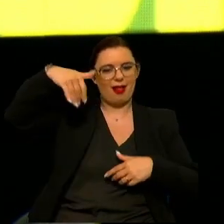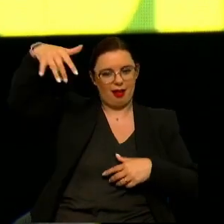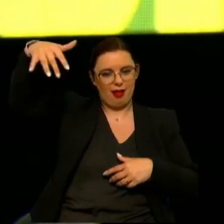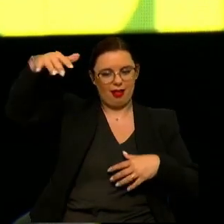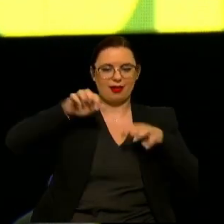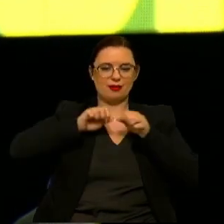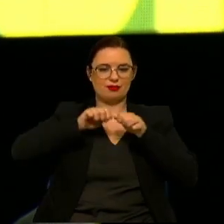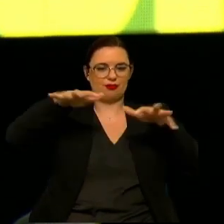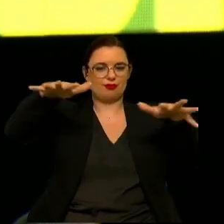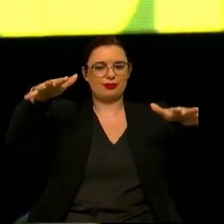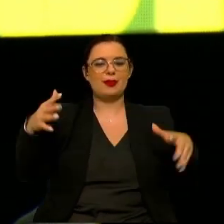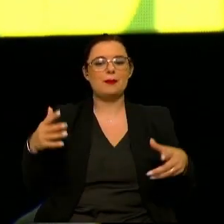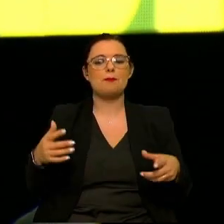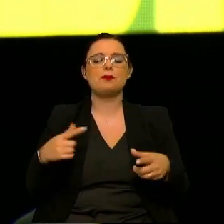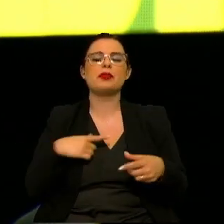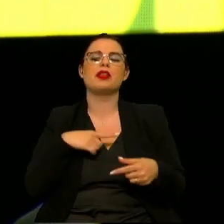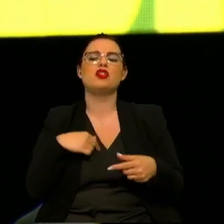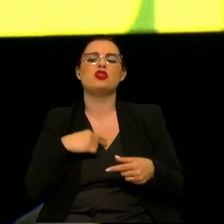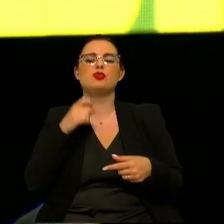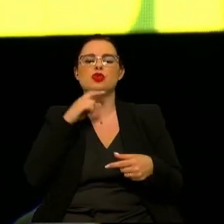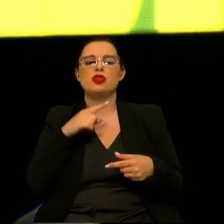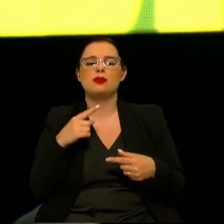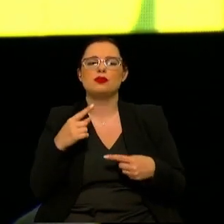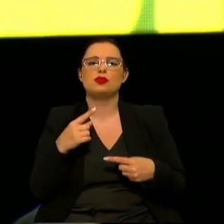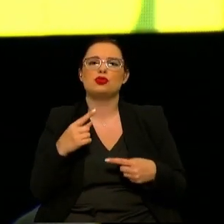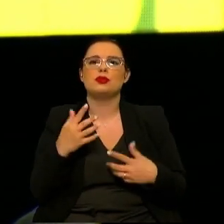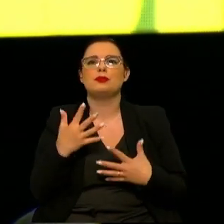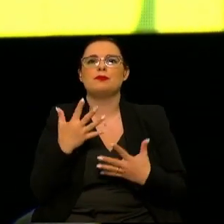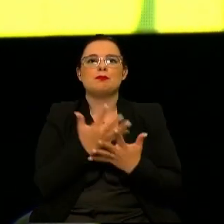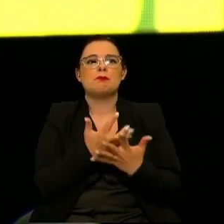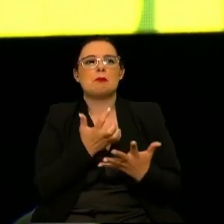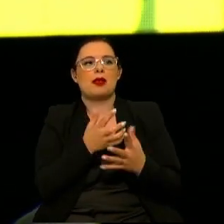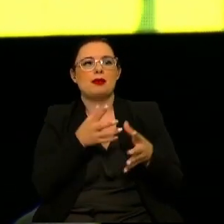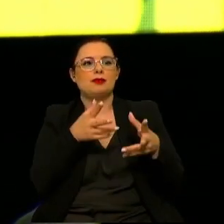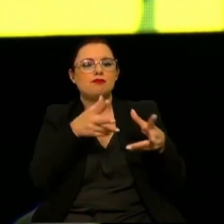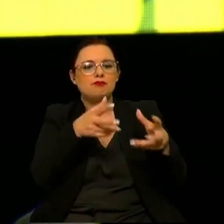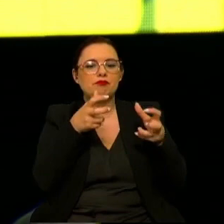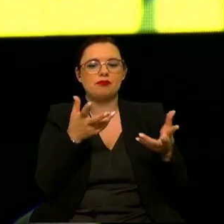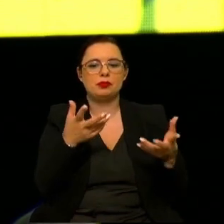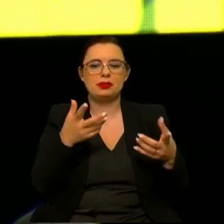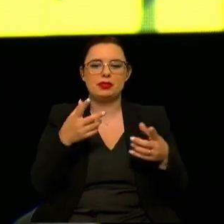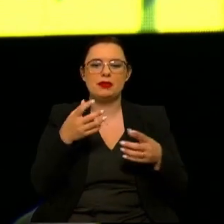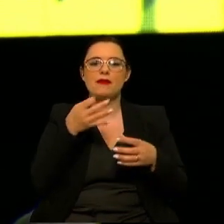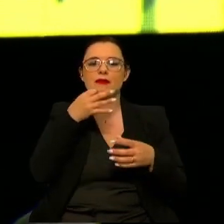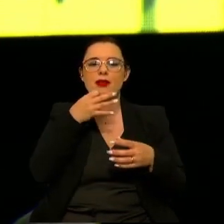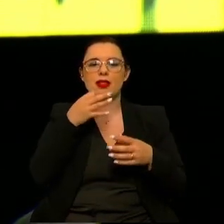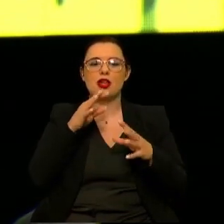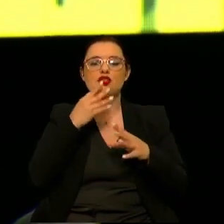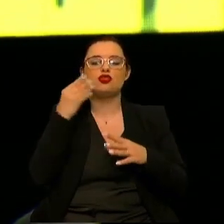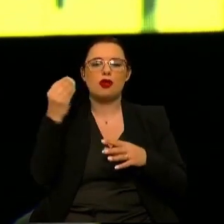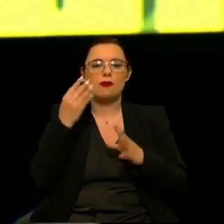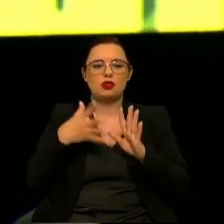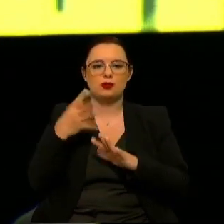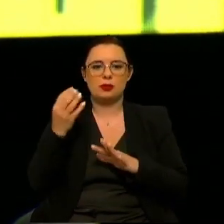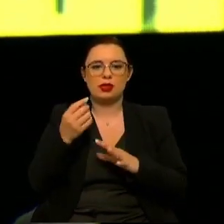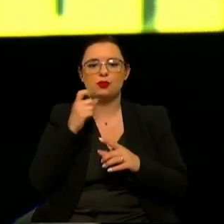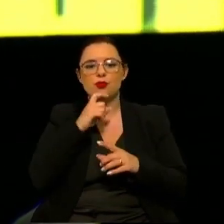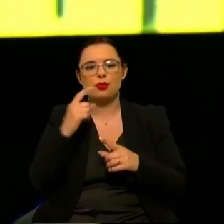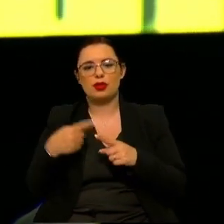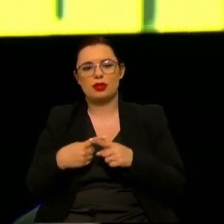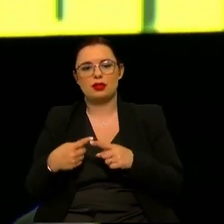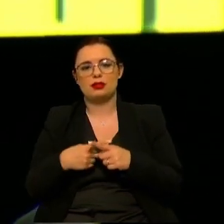There are several people following this Congress in different platforms, not only here. So what would be